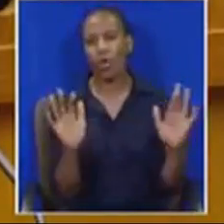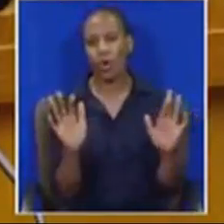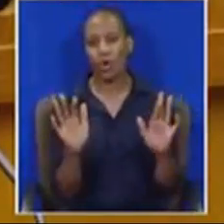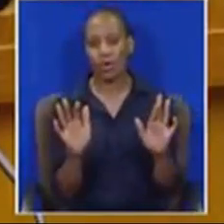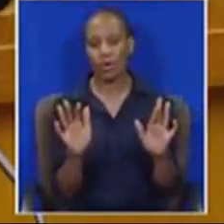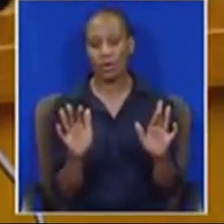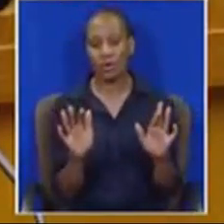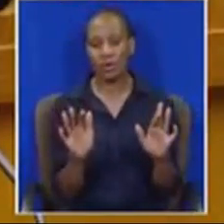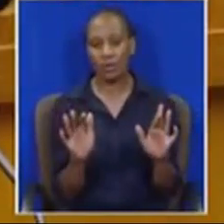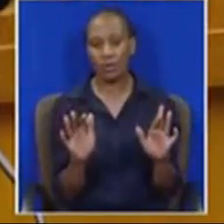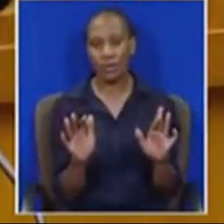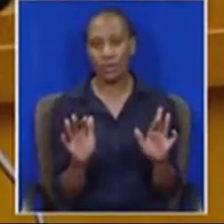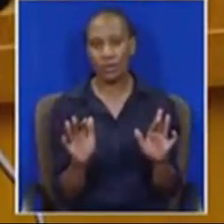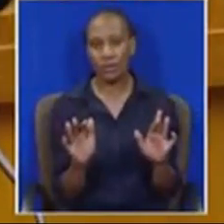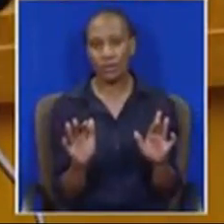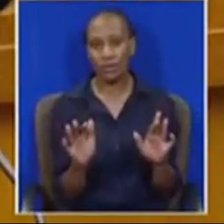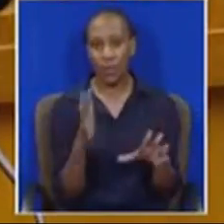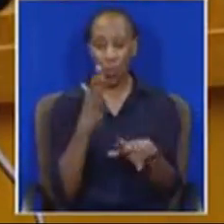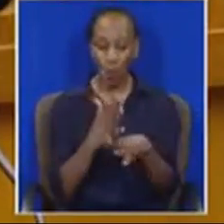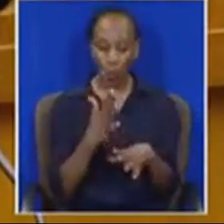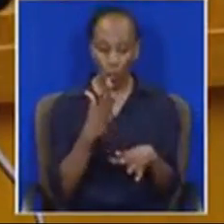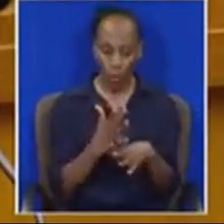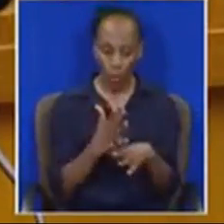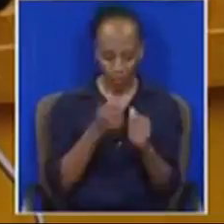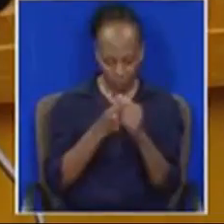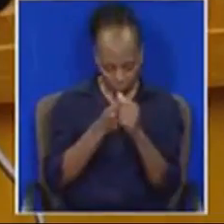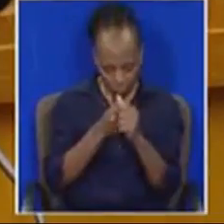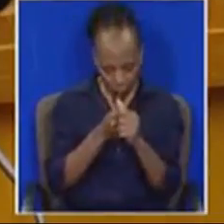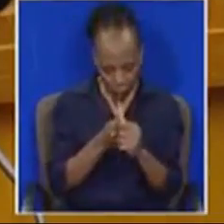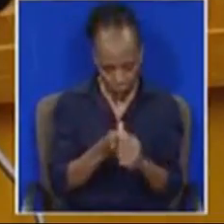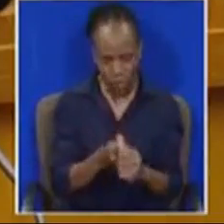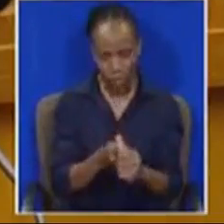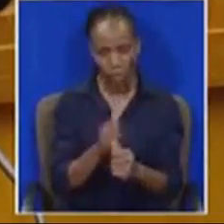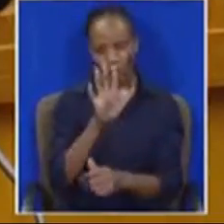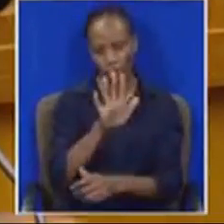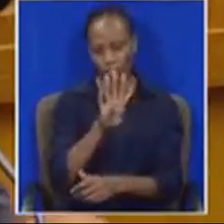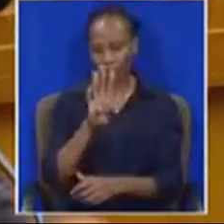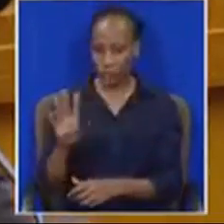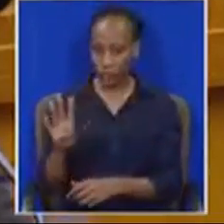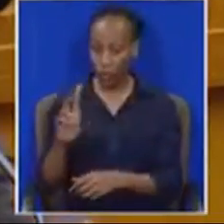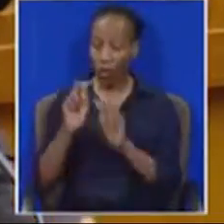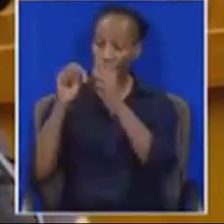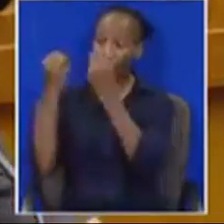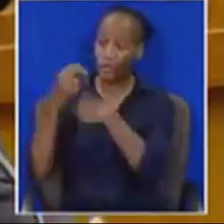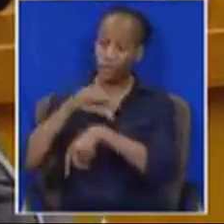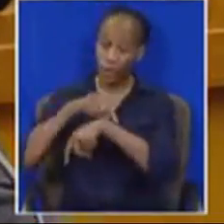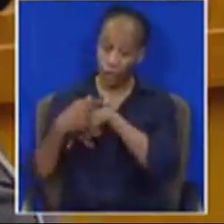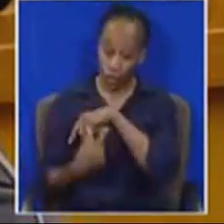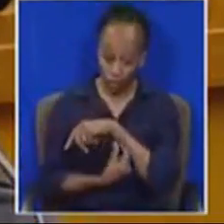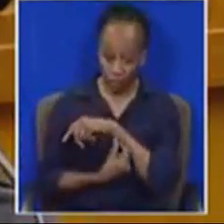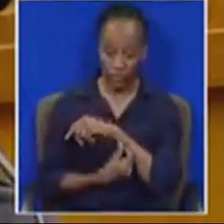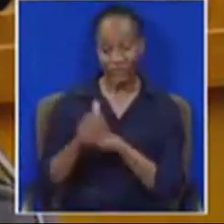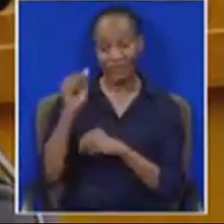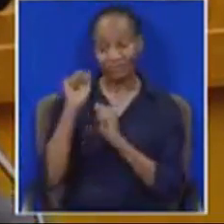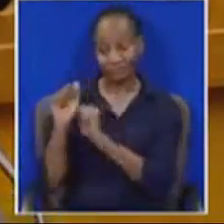disposal. Guided by the resolutions of the 54th National Conference of the Governing